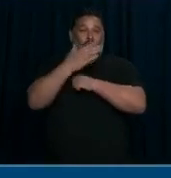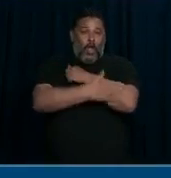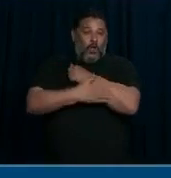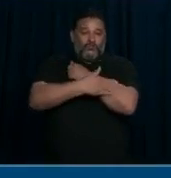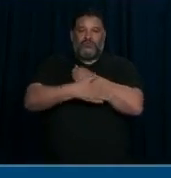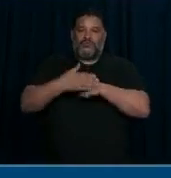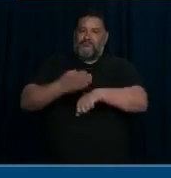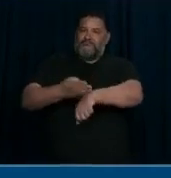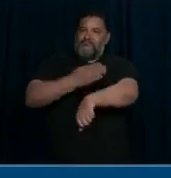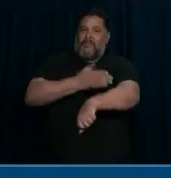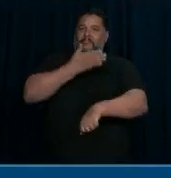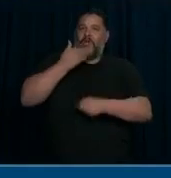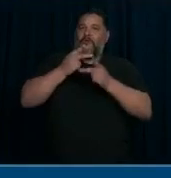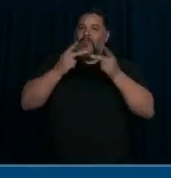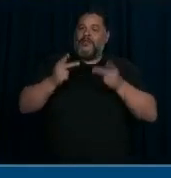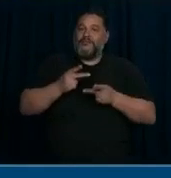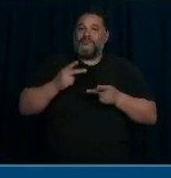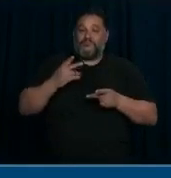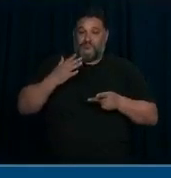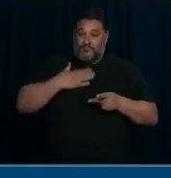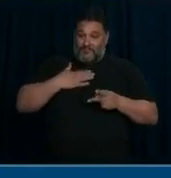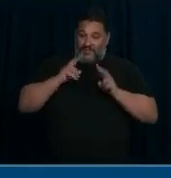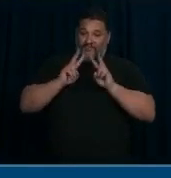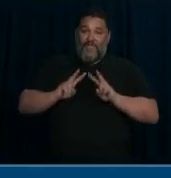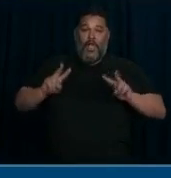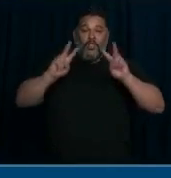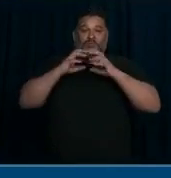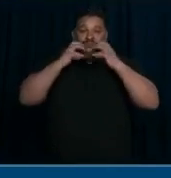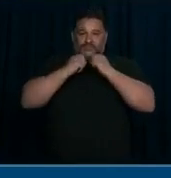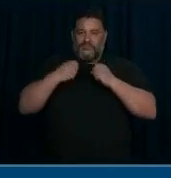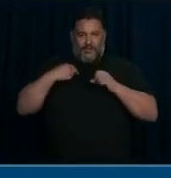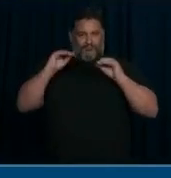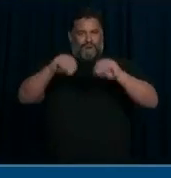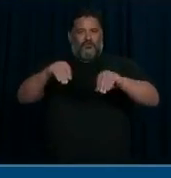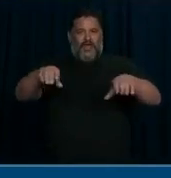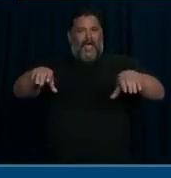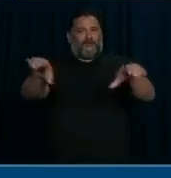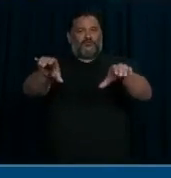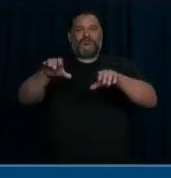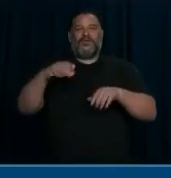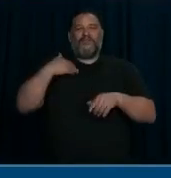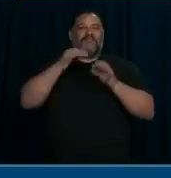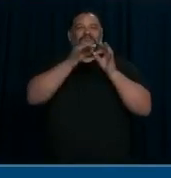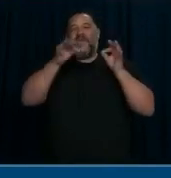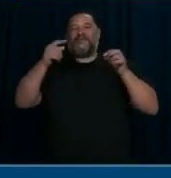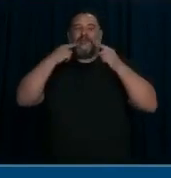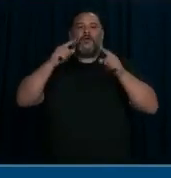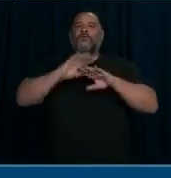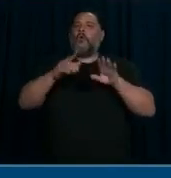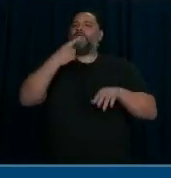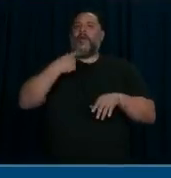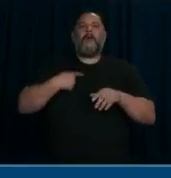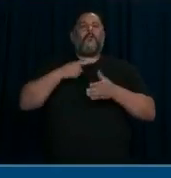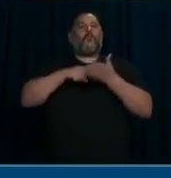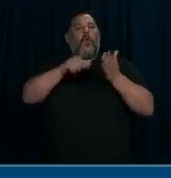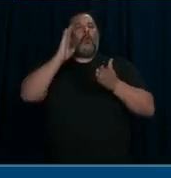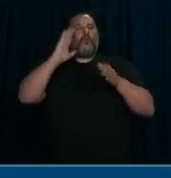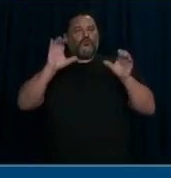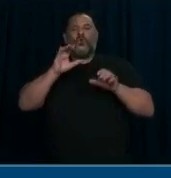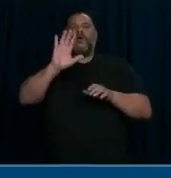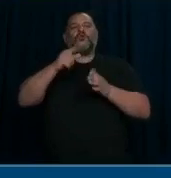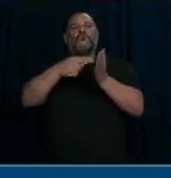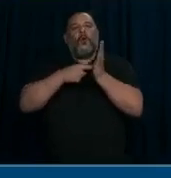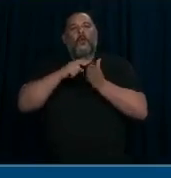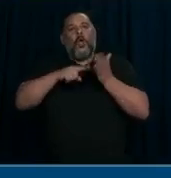I've put my values into action. There's an old phrase, don't tell me what you're going to do, show me what you've done. Whether